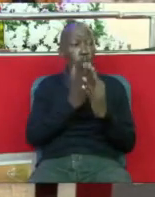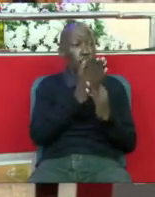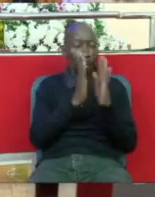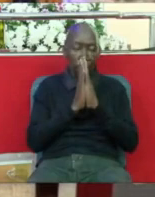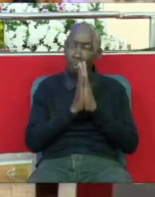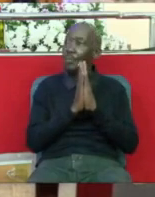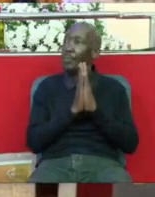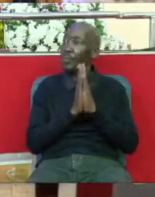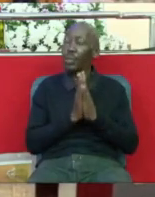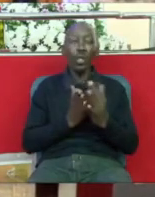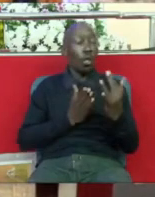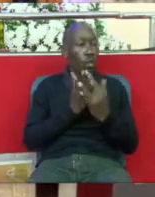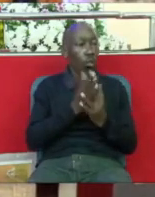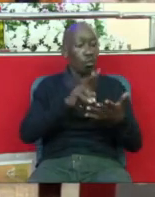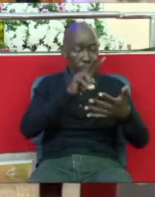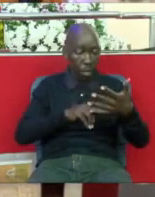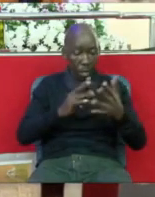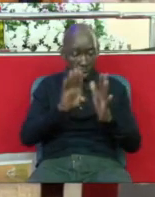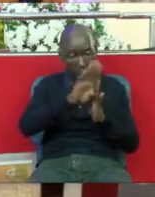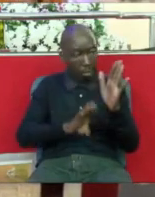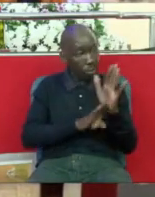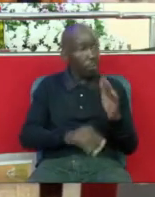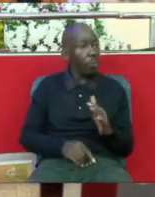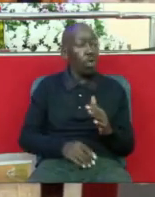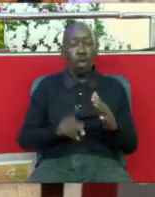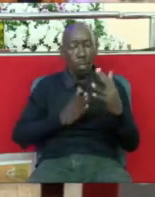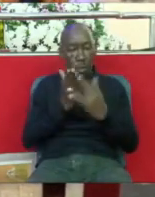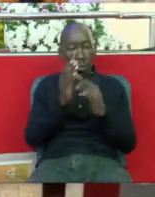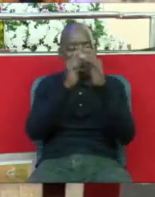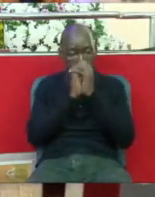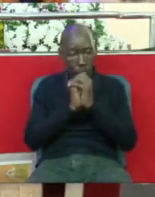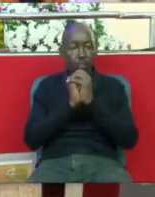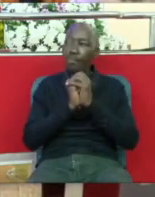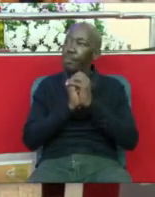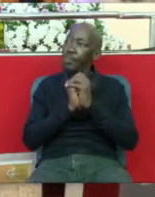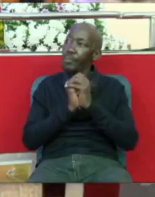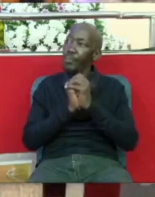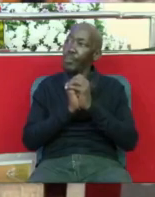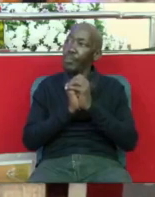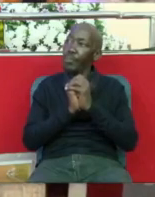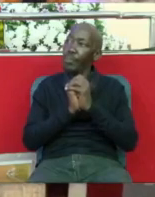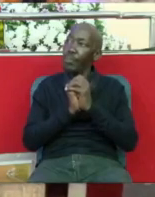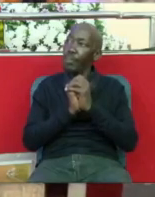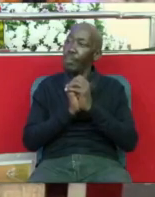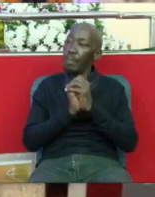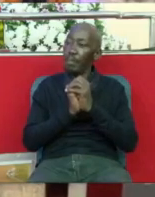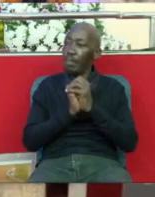Kupitia maombi. Through scripture. Kupitia neno. Through worship. Kupitia ibada.